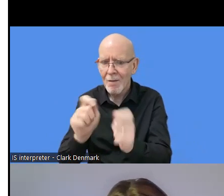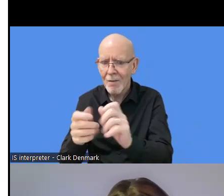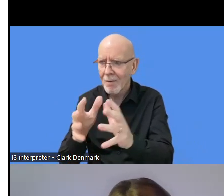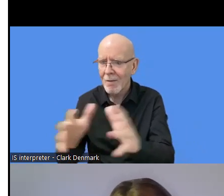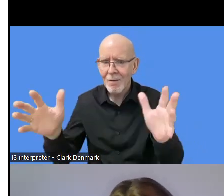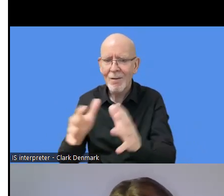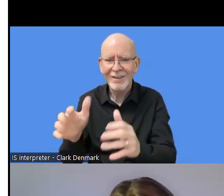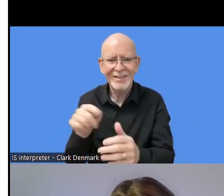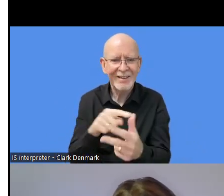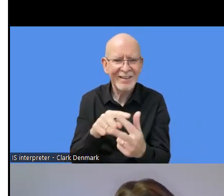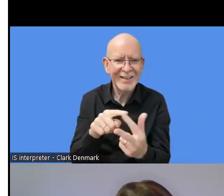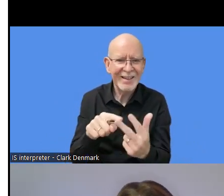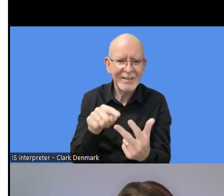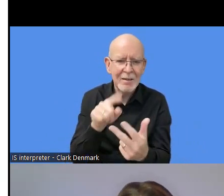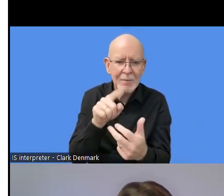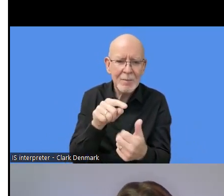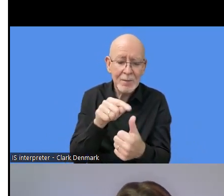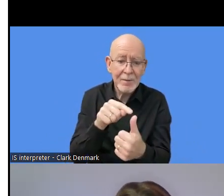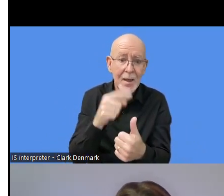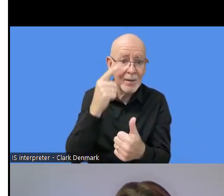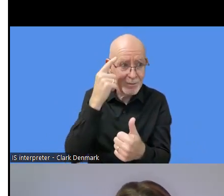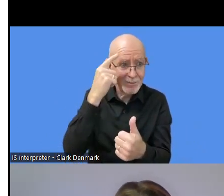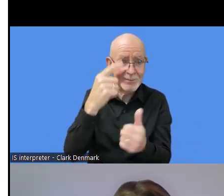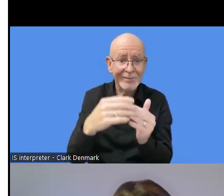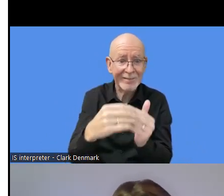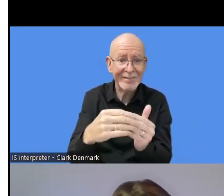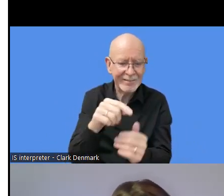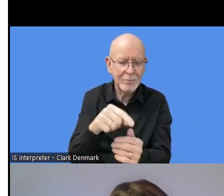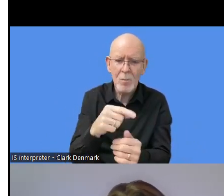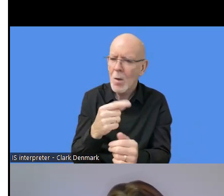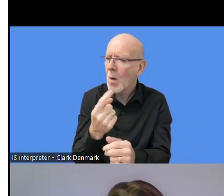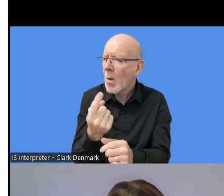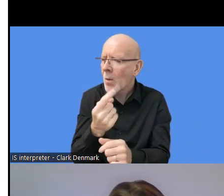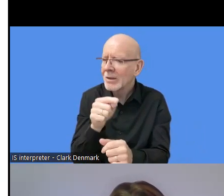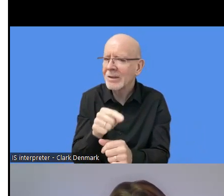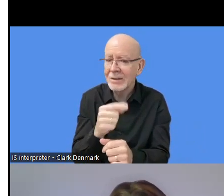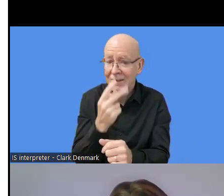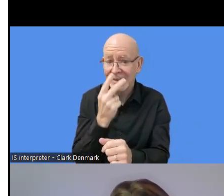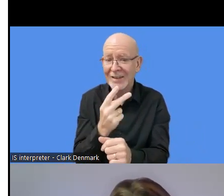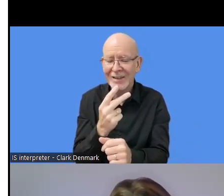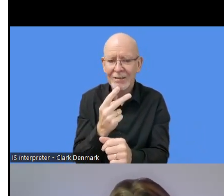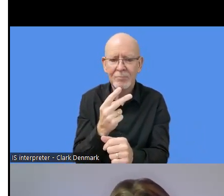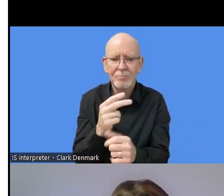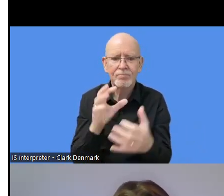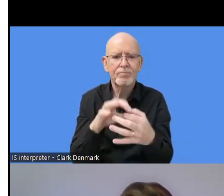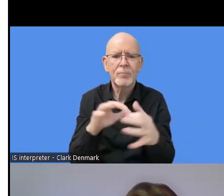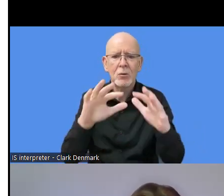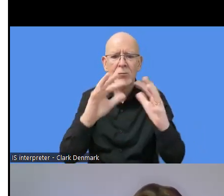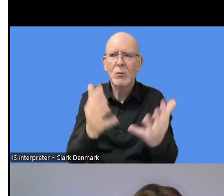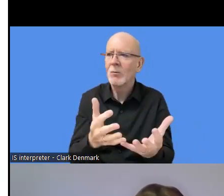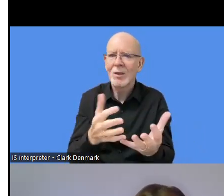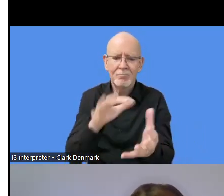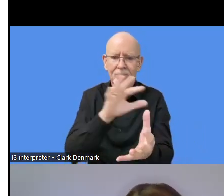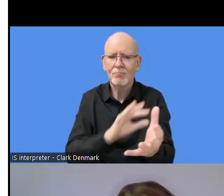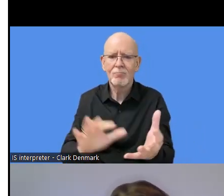but also sectorial context. So to give you some concrete examples, if you're a company who is